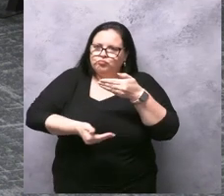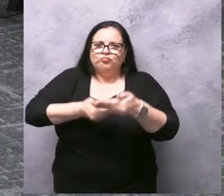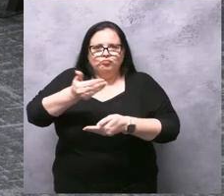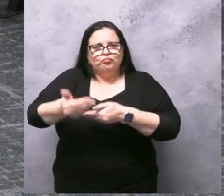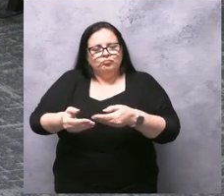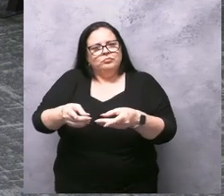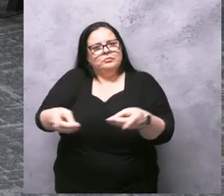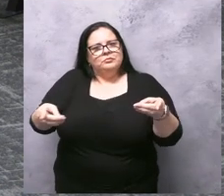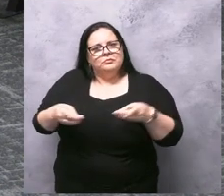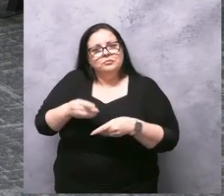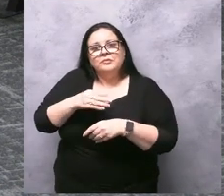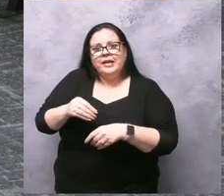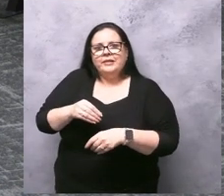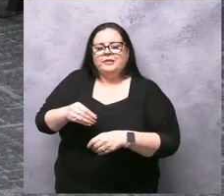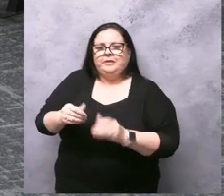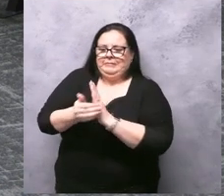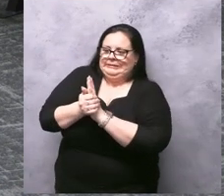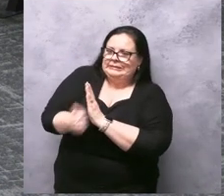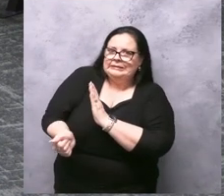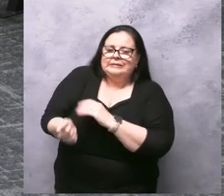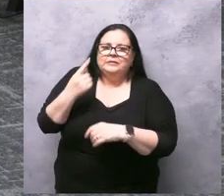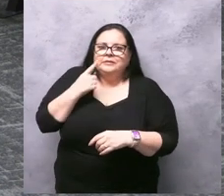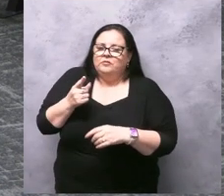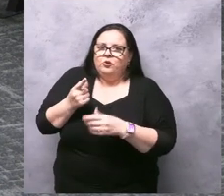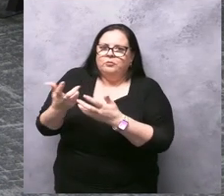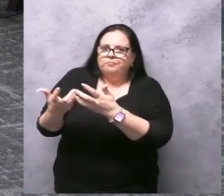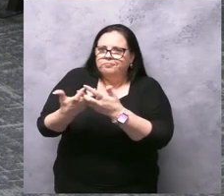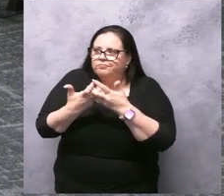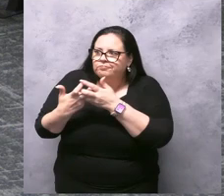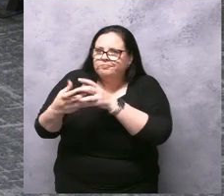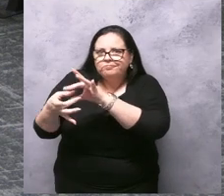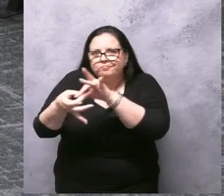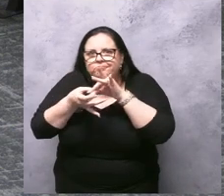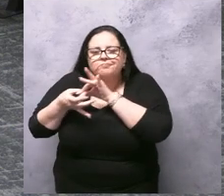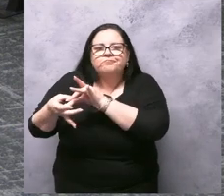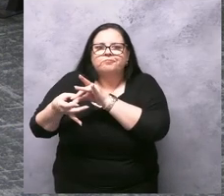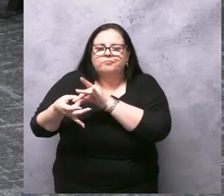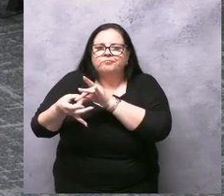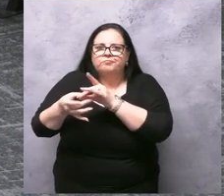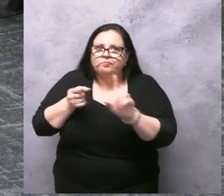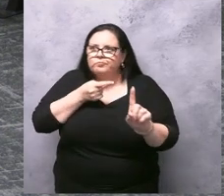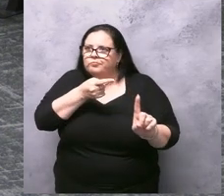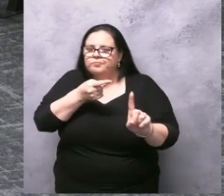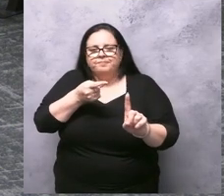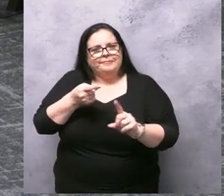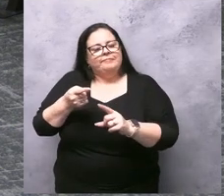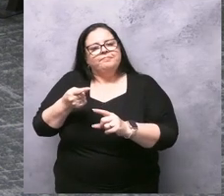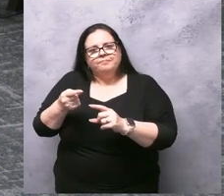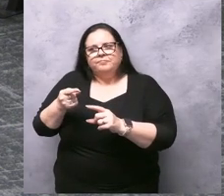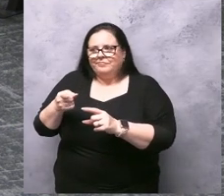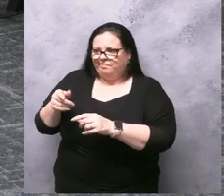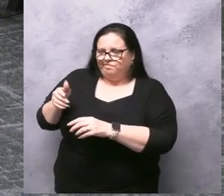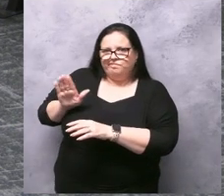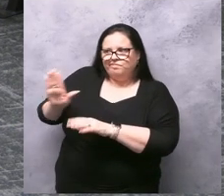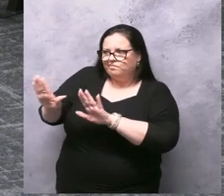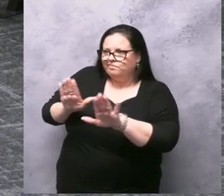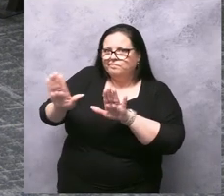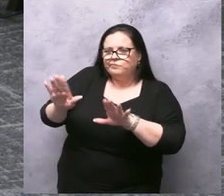district, the ability to work together in unity, even when there are genuine